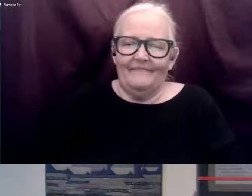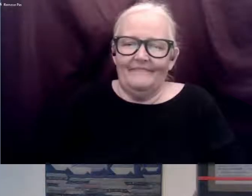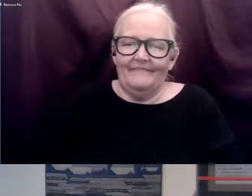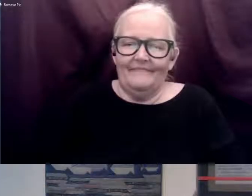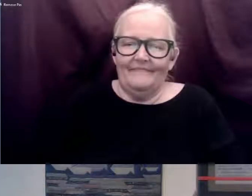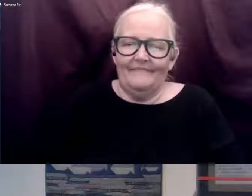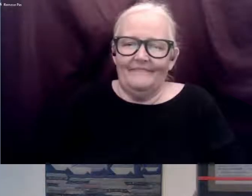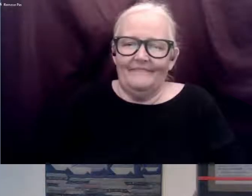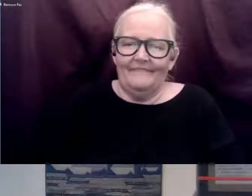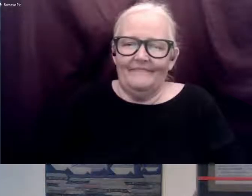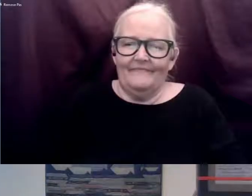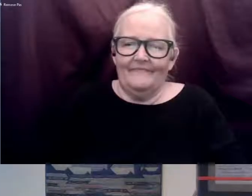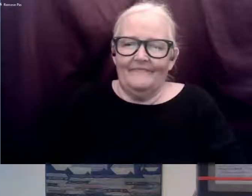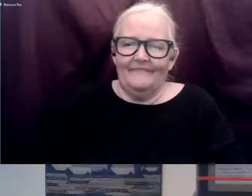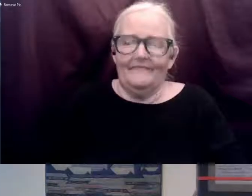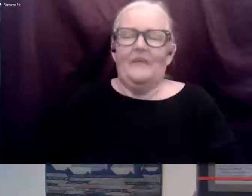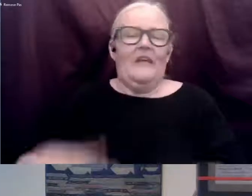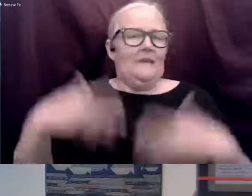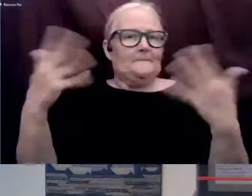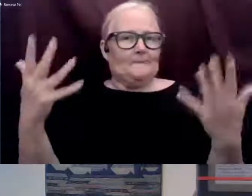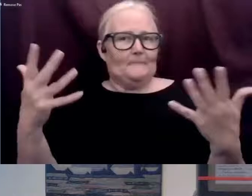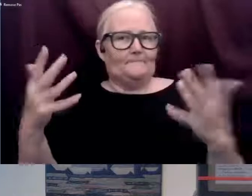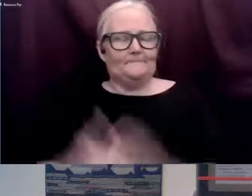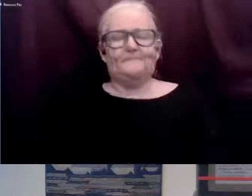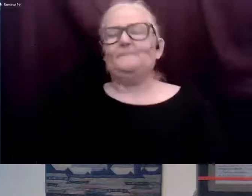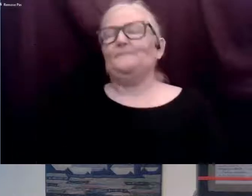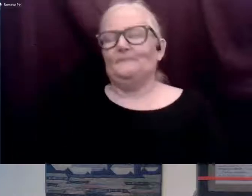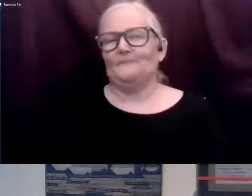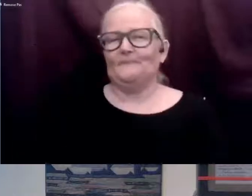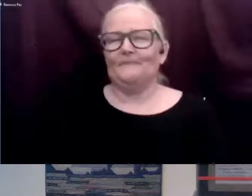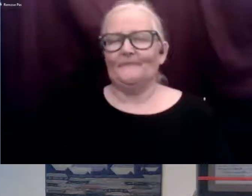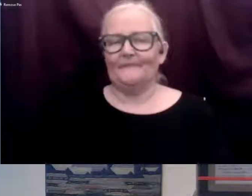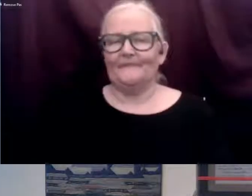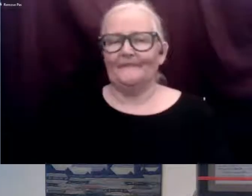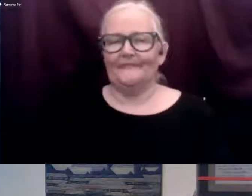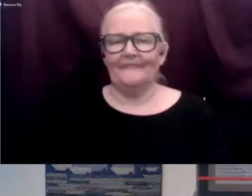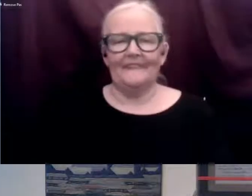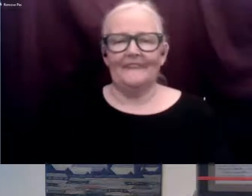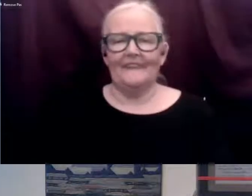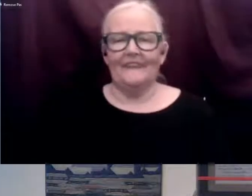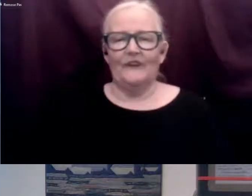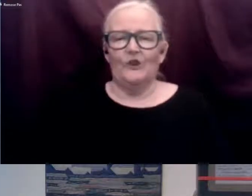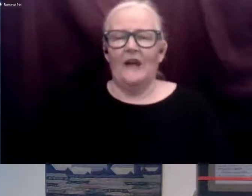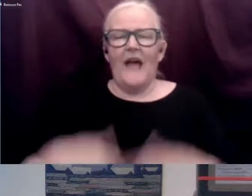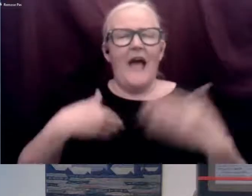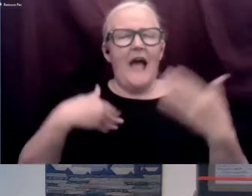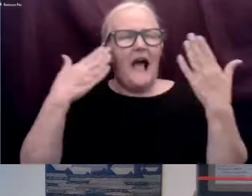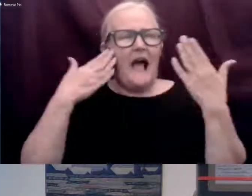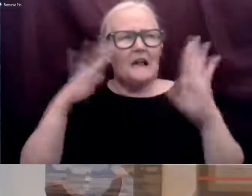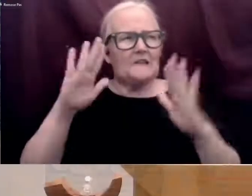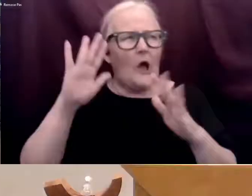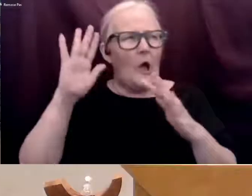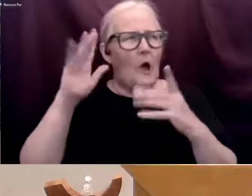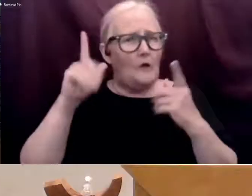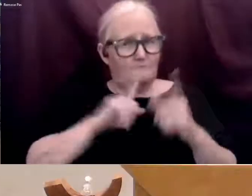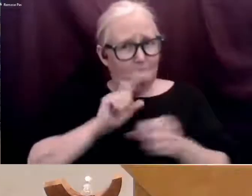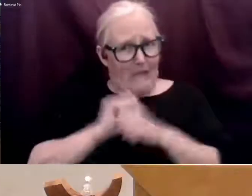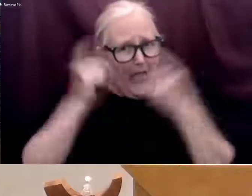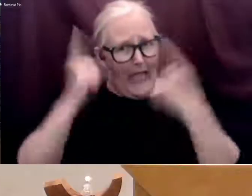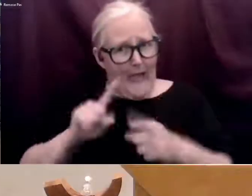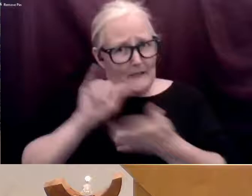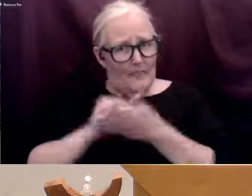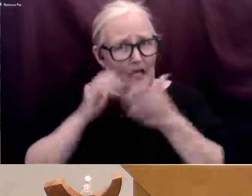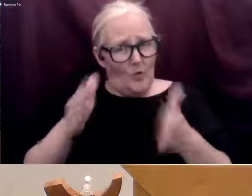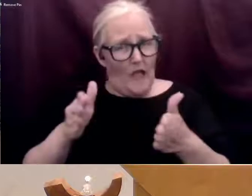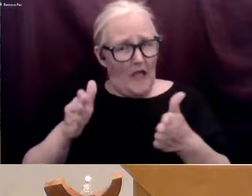So, I don't know that it happened this way, but I do know that it's true. That